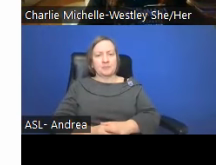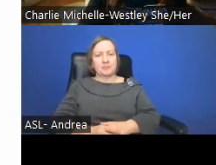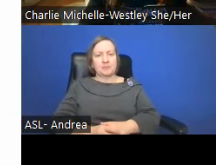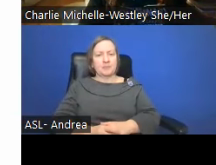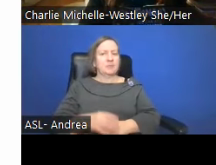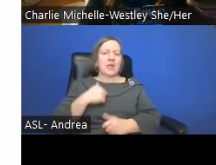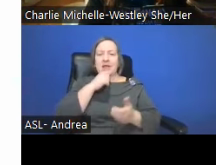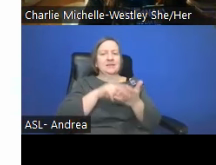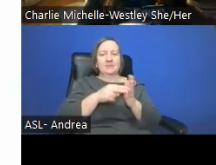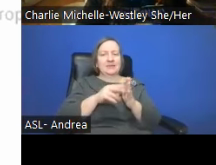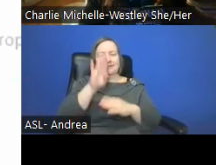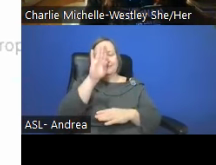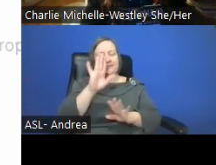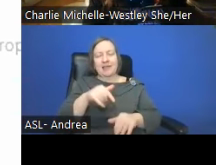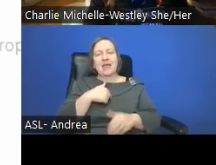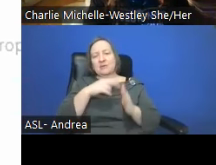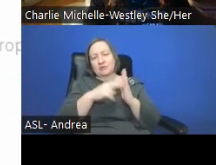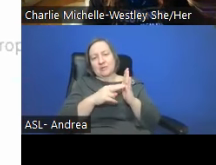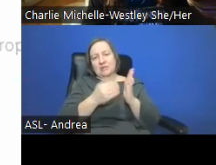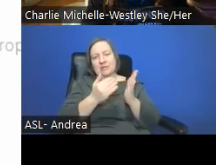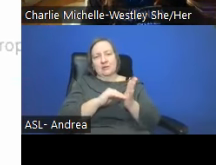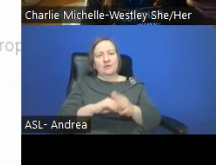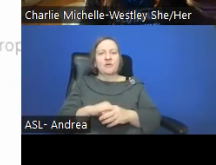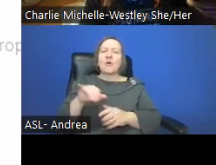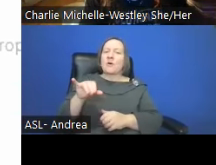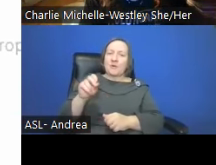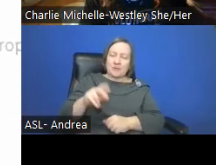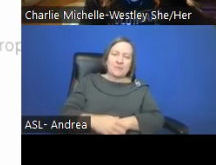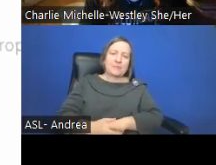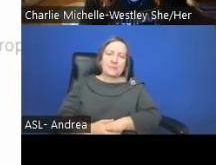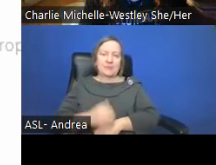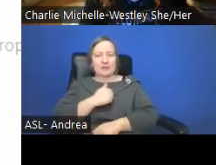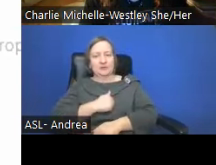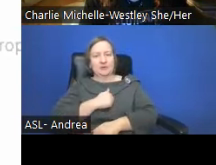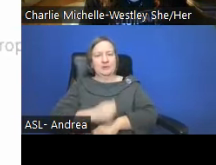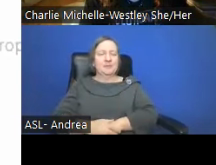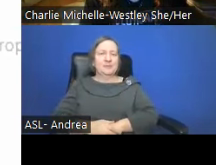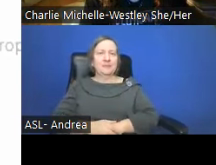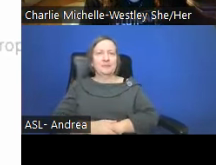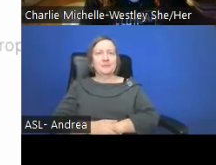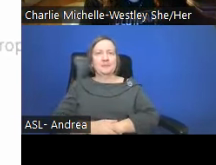I didn't mean to have my hand up. I was reading it over. Oh, okay. Sorry.